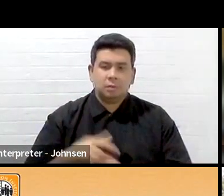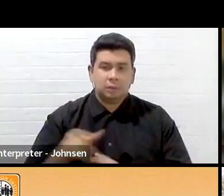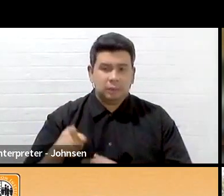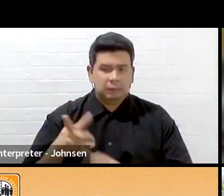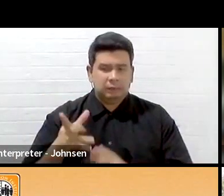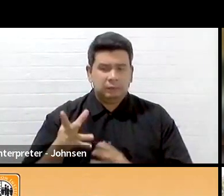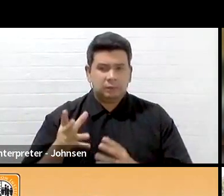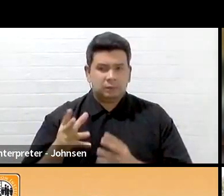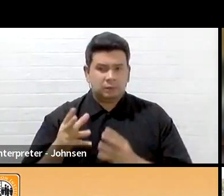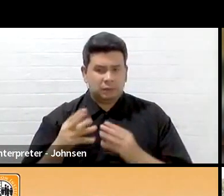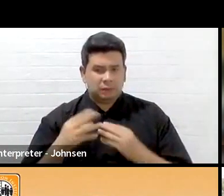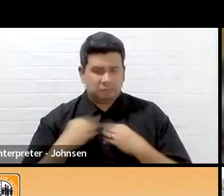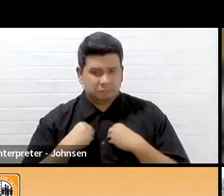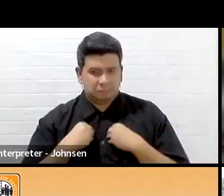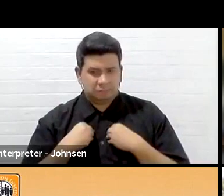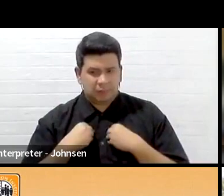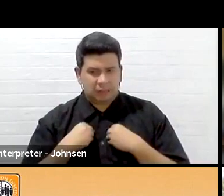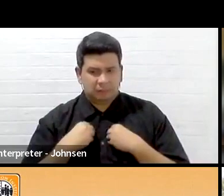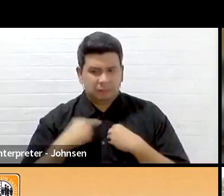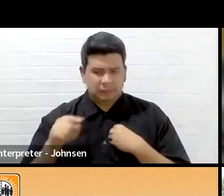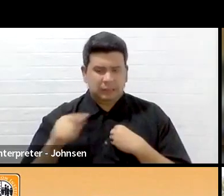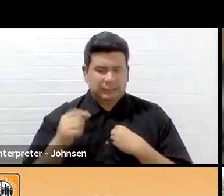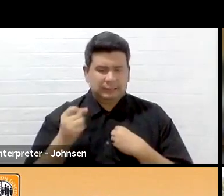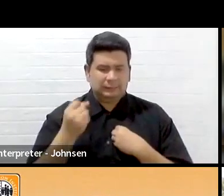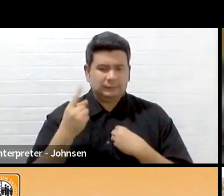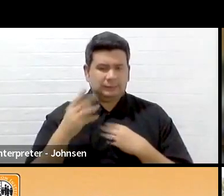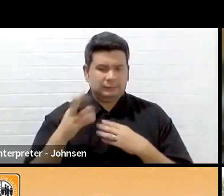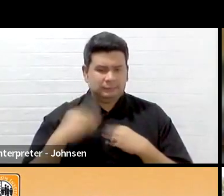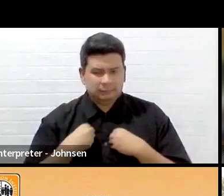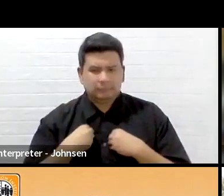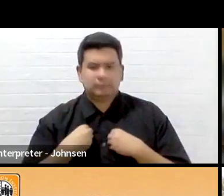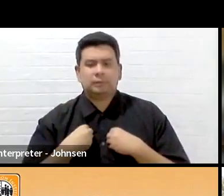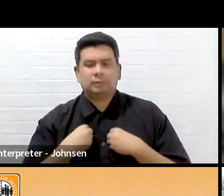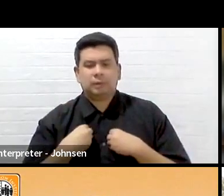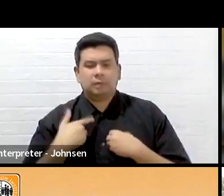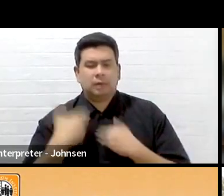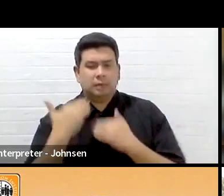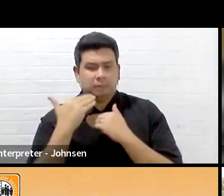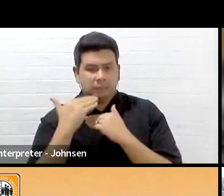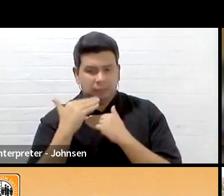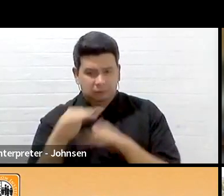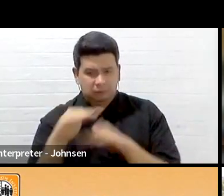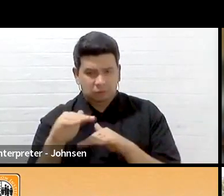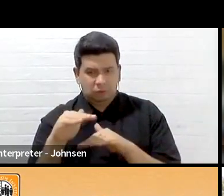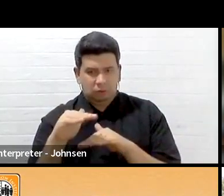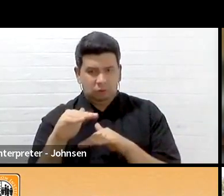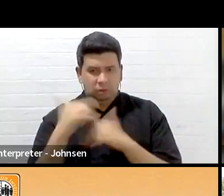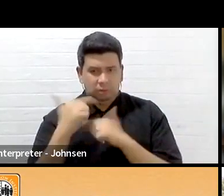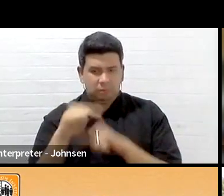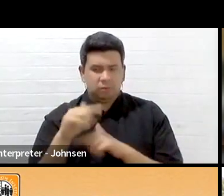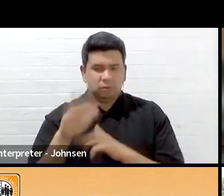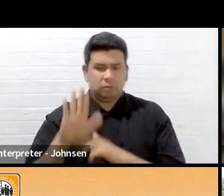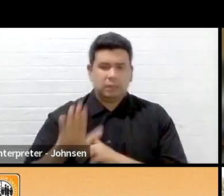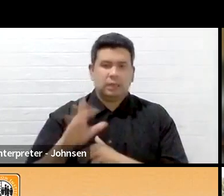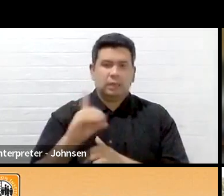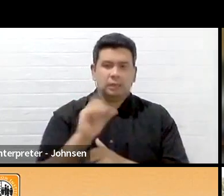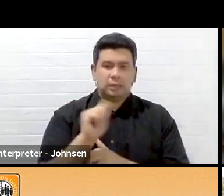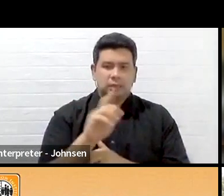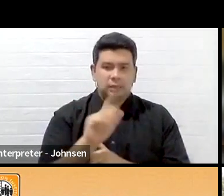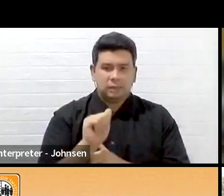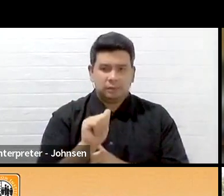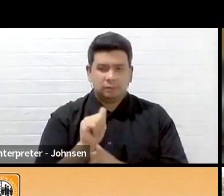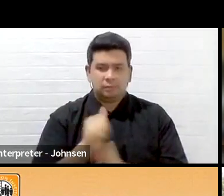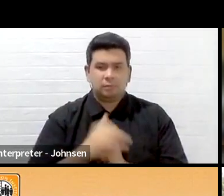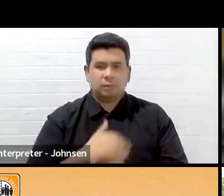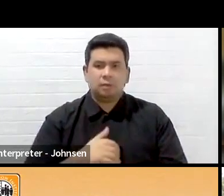certain limitations of their data. Like even before this webinar, I was in conversation with one of our former